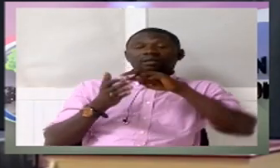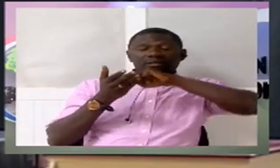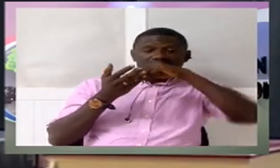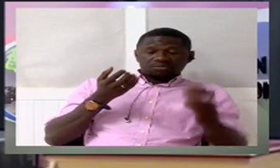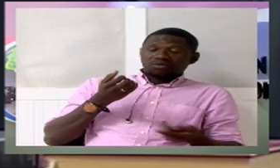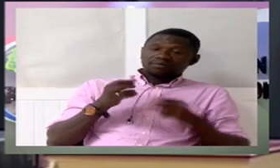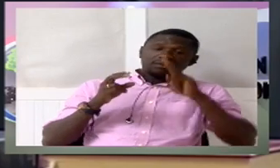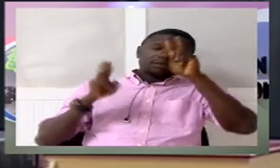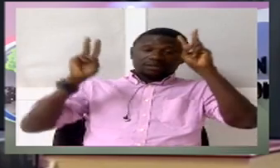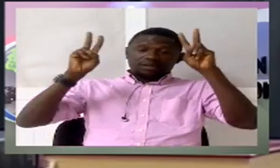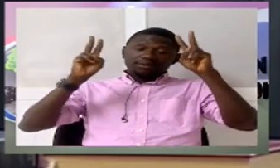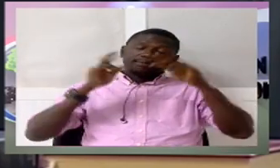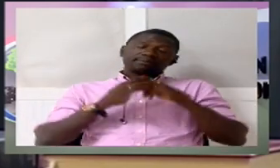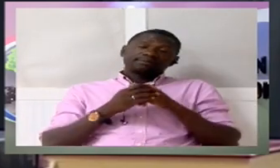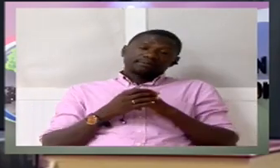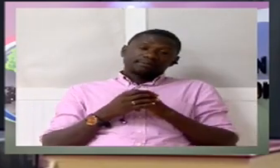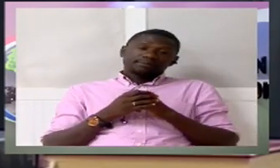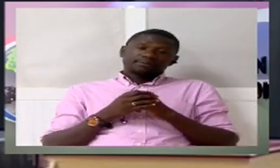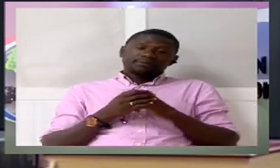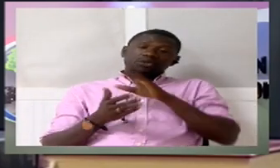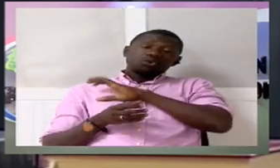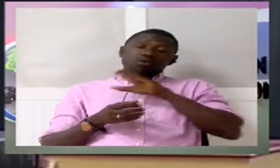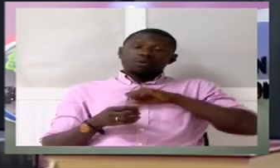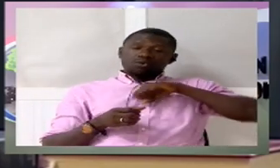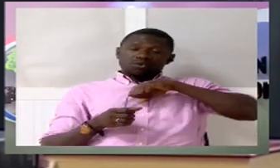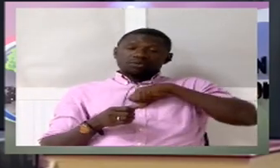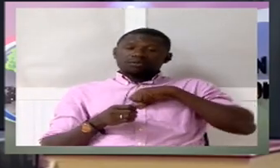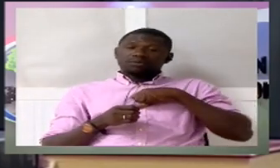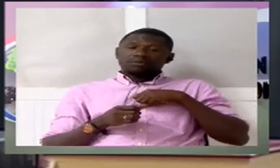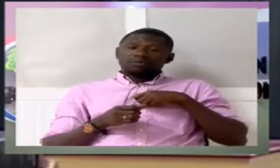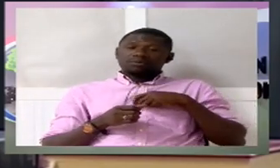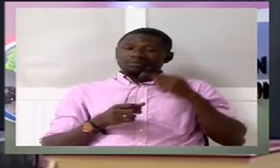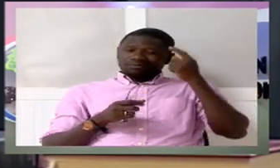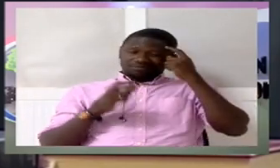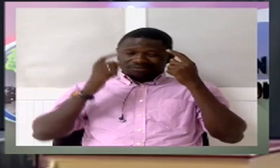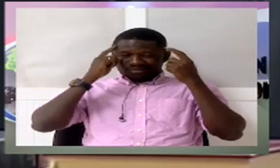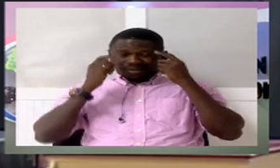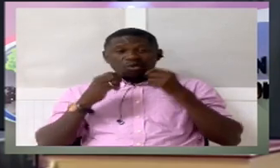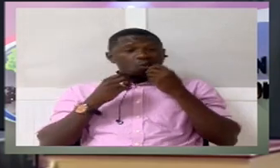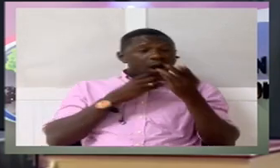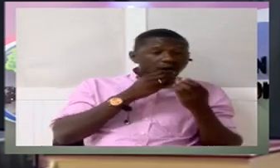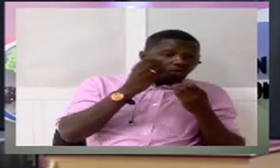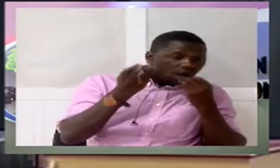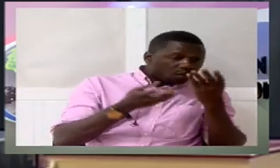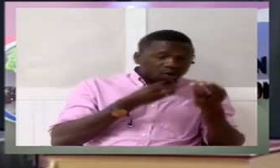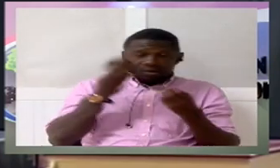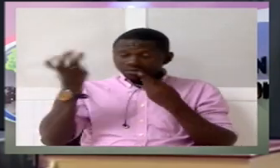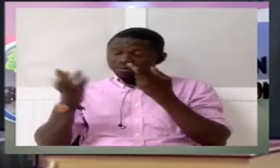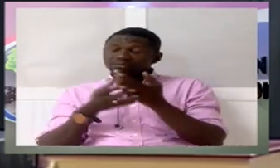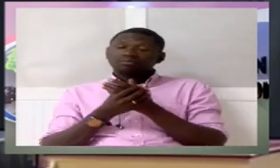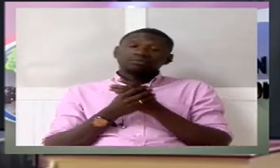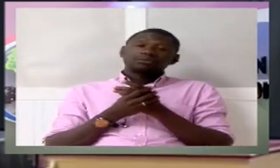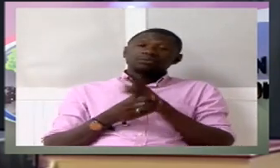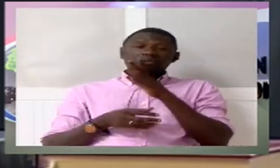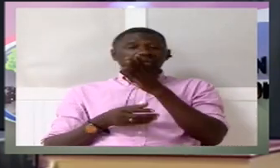Jammeh biri Yaya Jammeh bondi semboro landlords kordatio lu speculate Whether